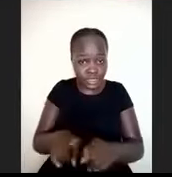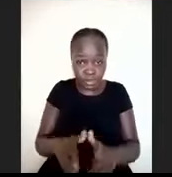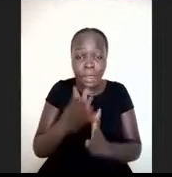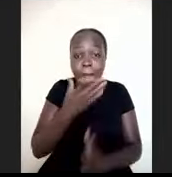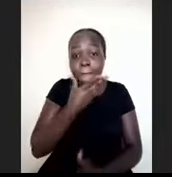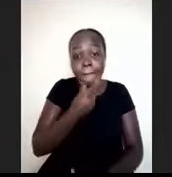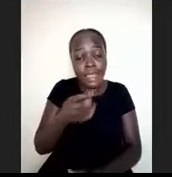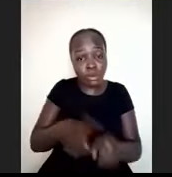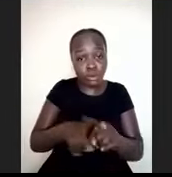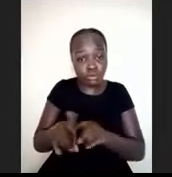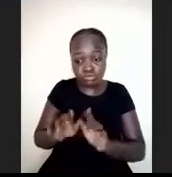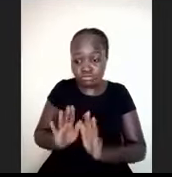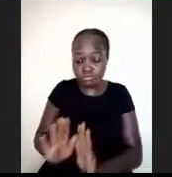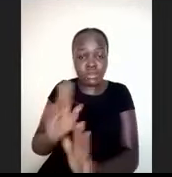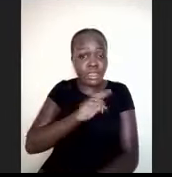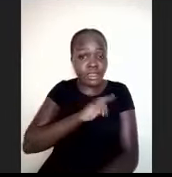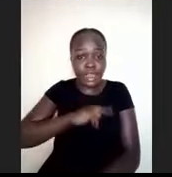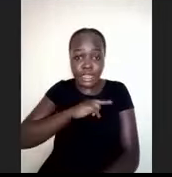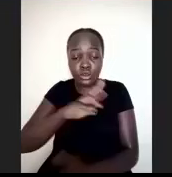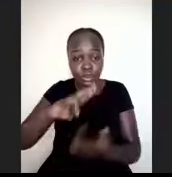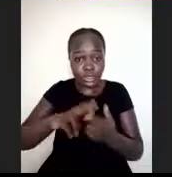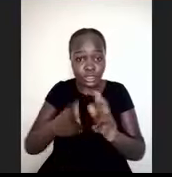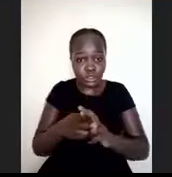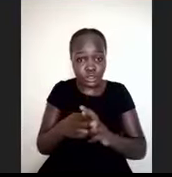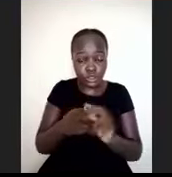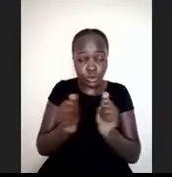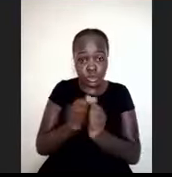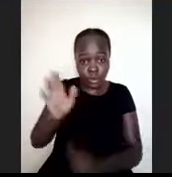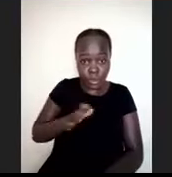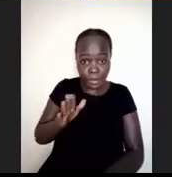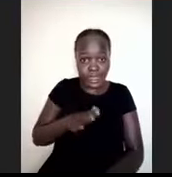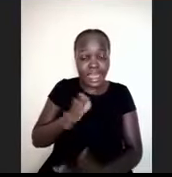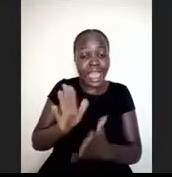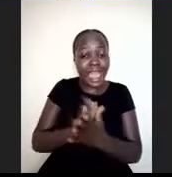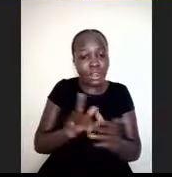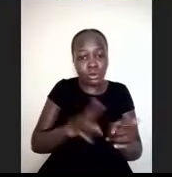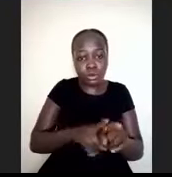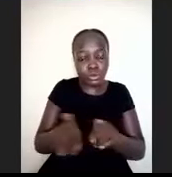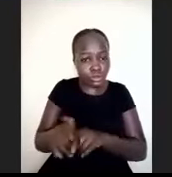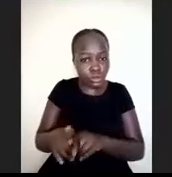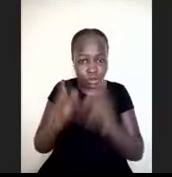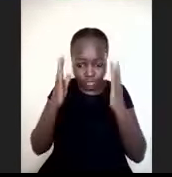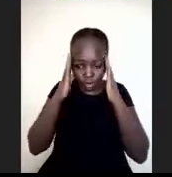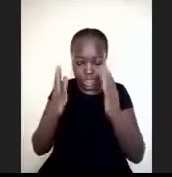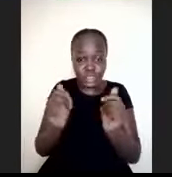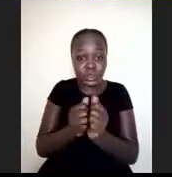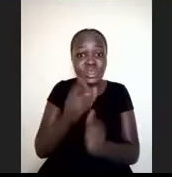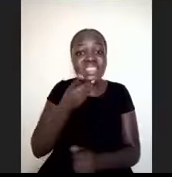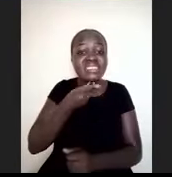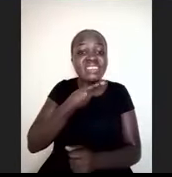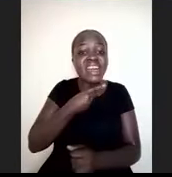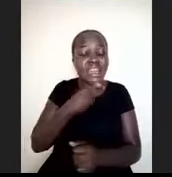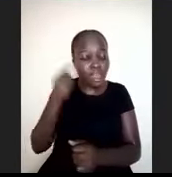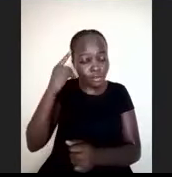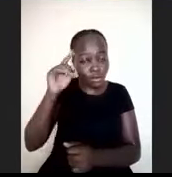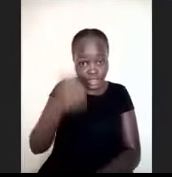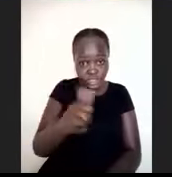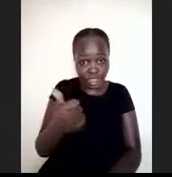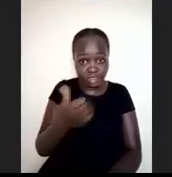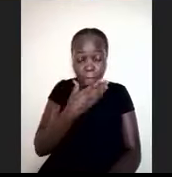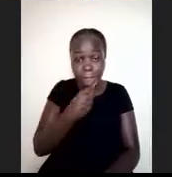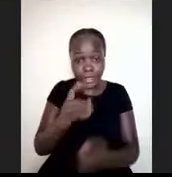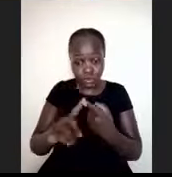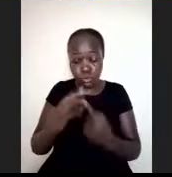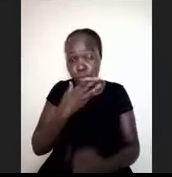also abandoned natural relations with women and were inflamed with lust for one another. Men